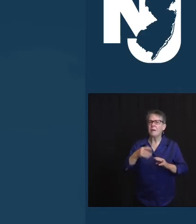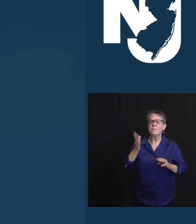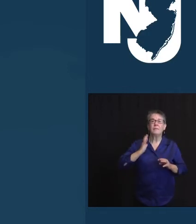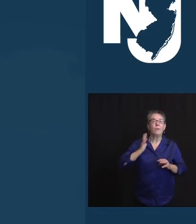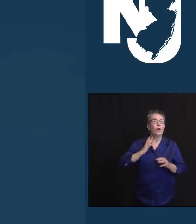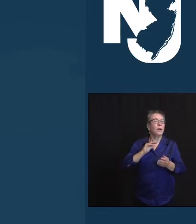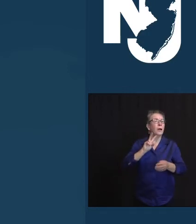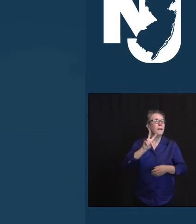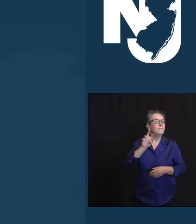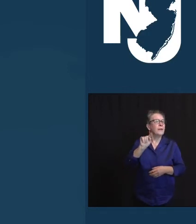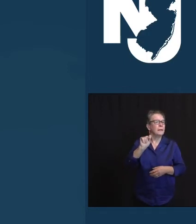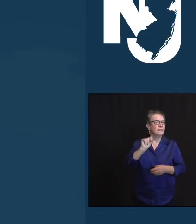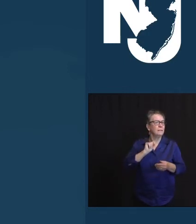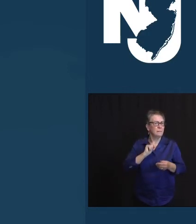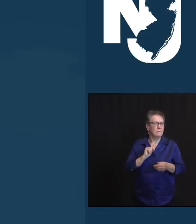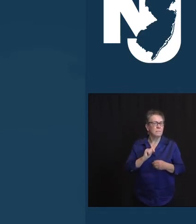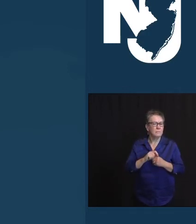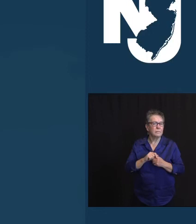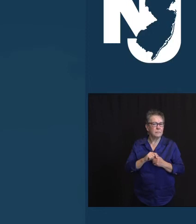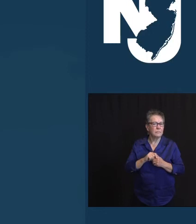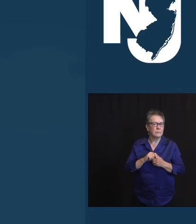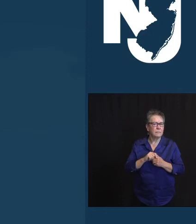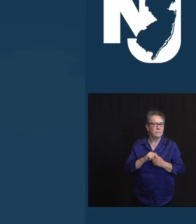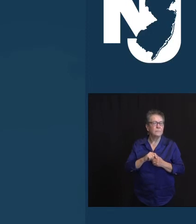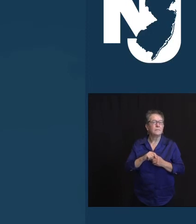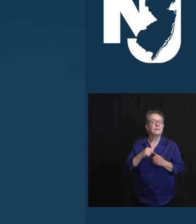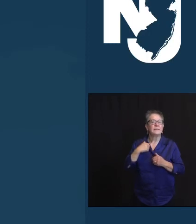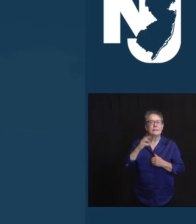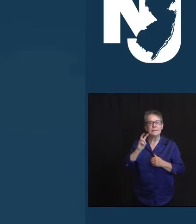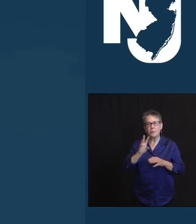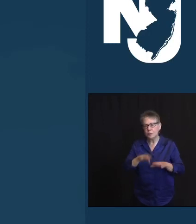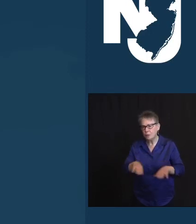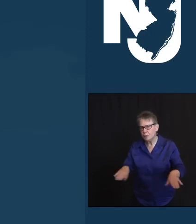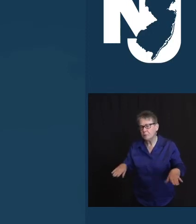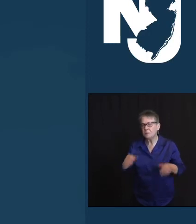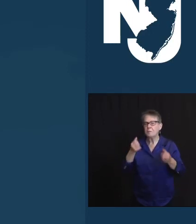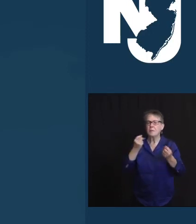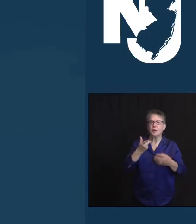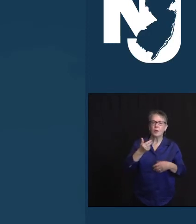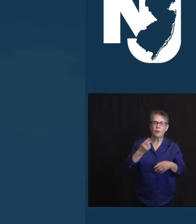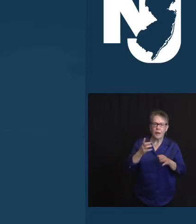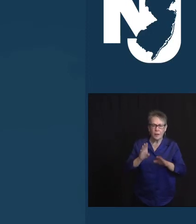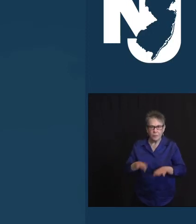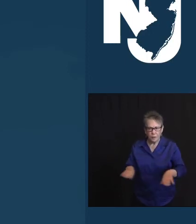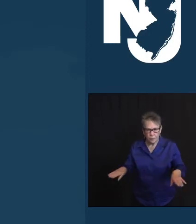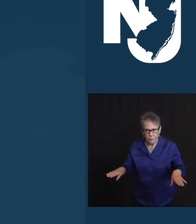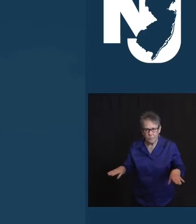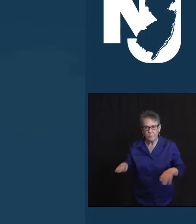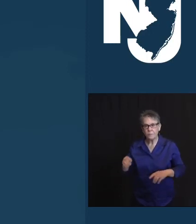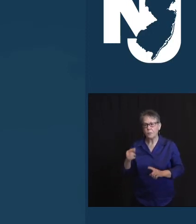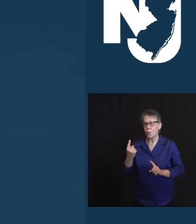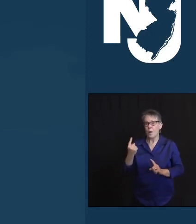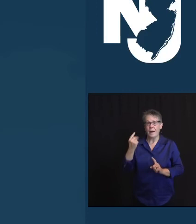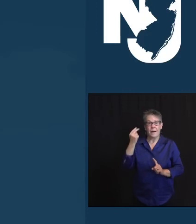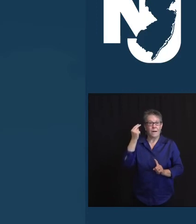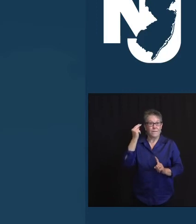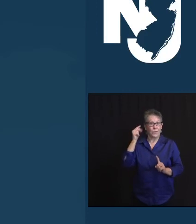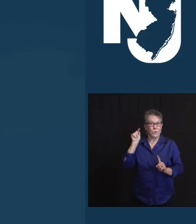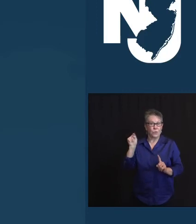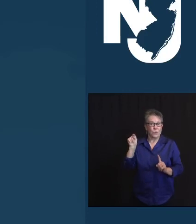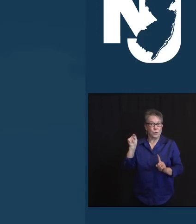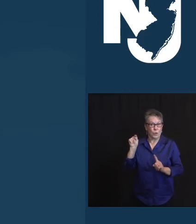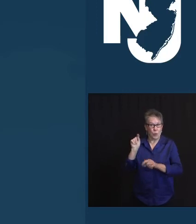children and many grandchildren and great-grandchildren and nieces and nephews, and one of his nephews is a colleague of Pat's and runs the Executive